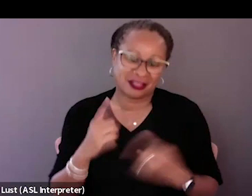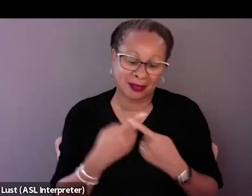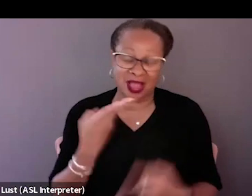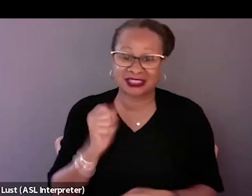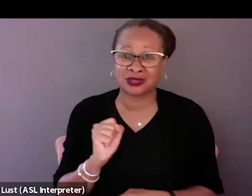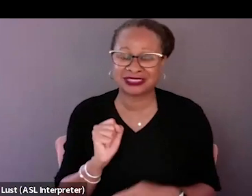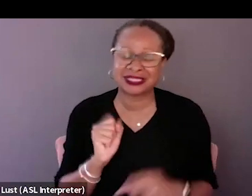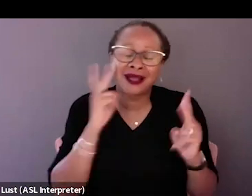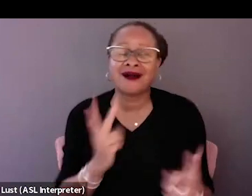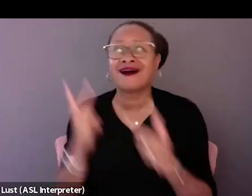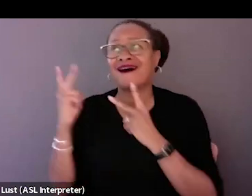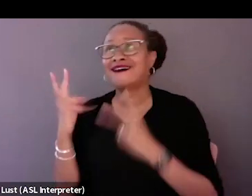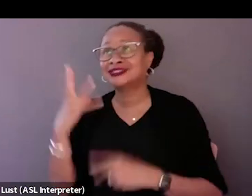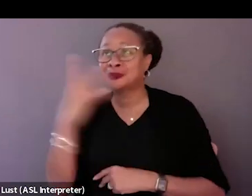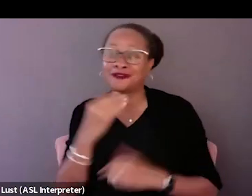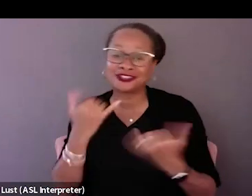nostalgic,